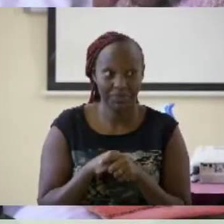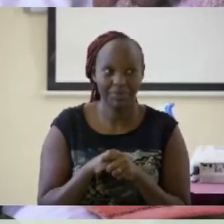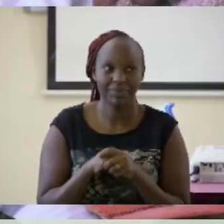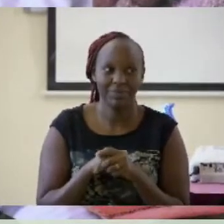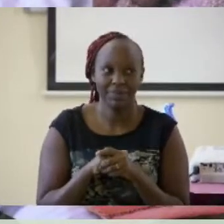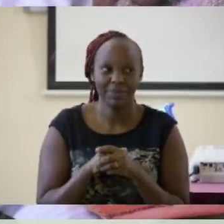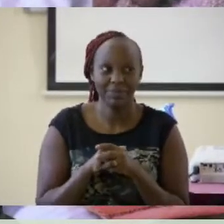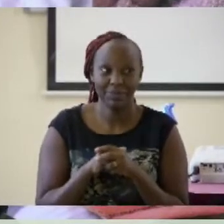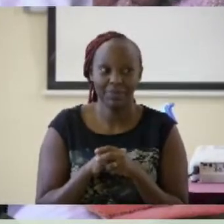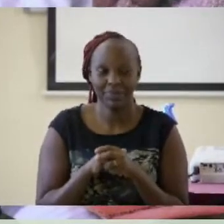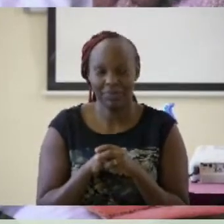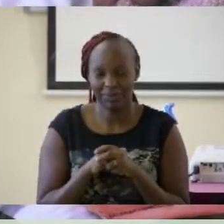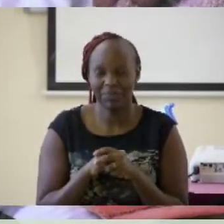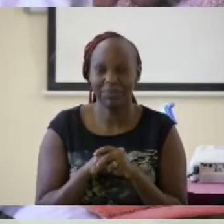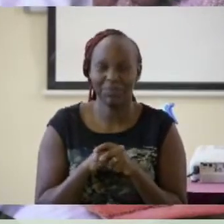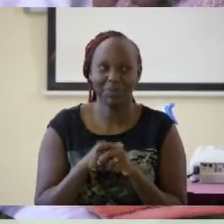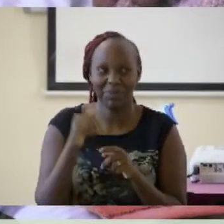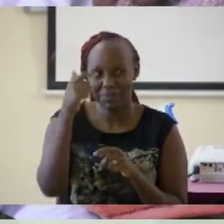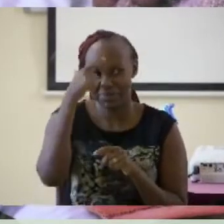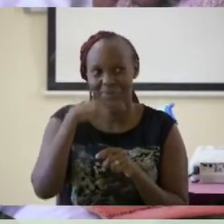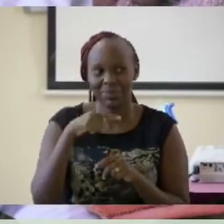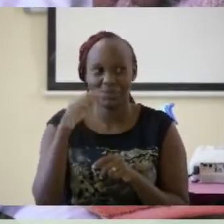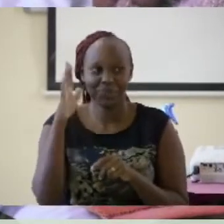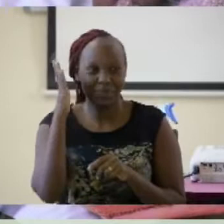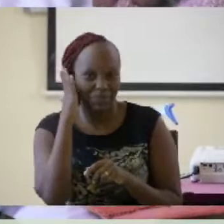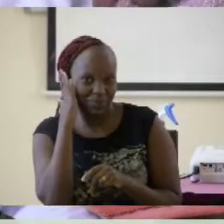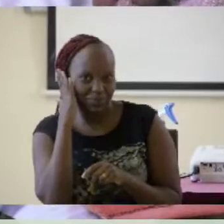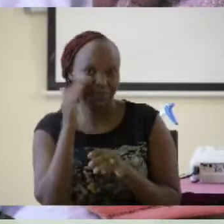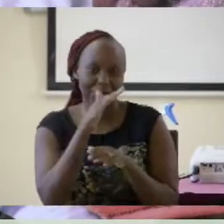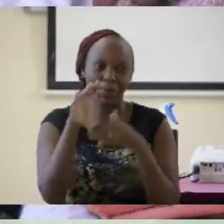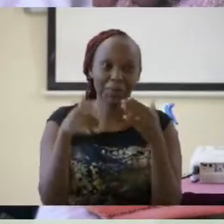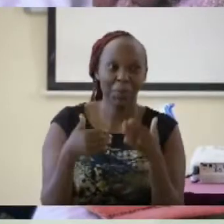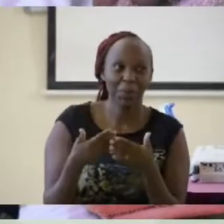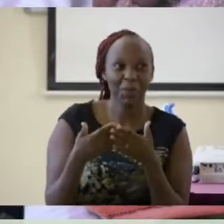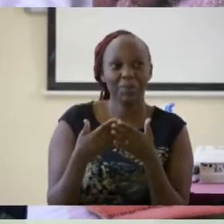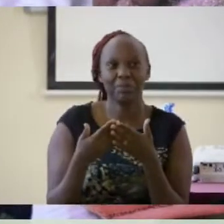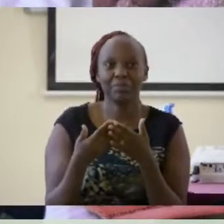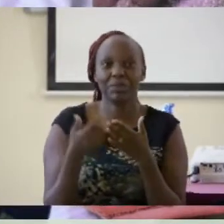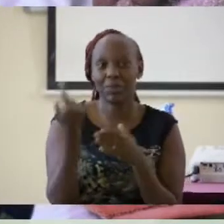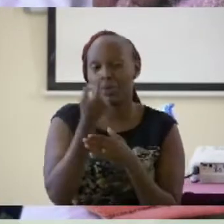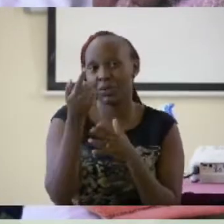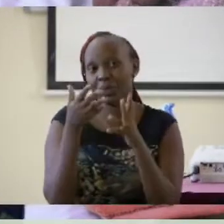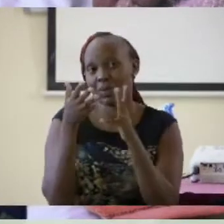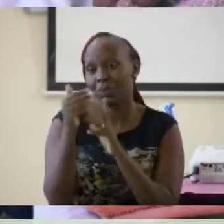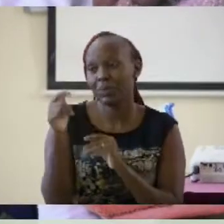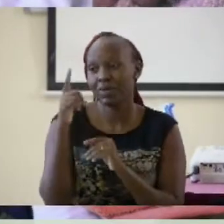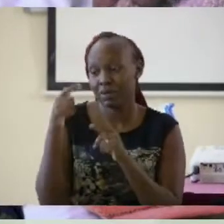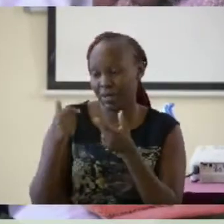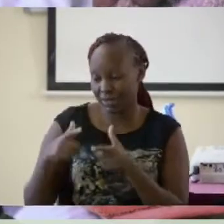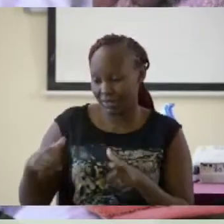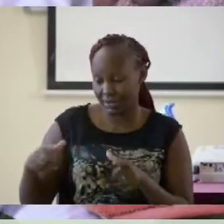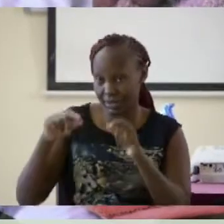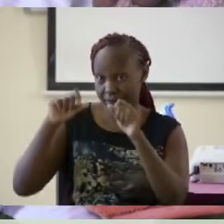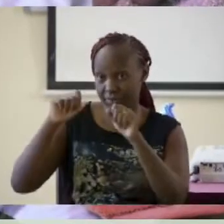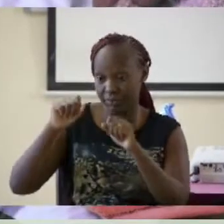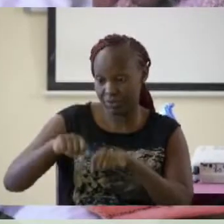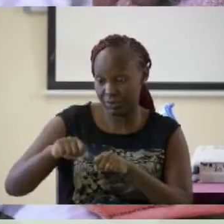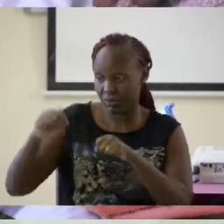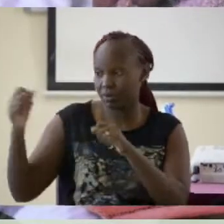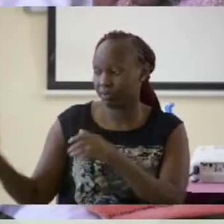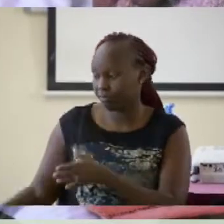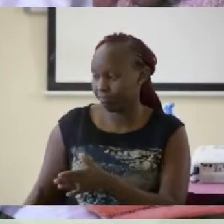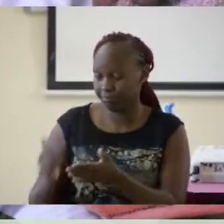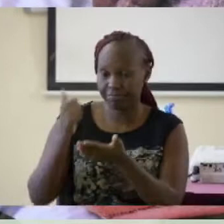those people with special needs, the blind, the deaf, all this. It's only through legal literacy that we can bring them